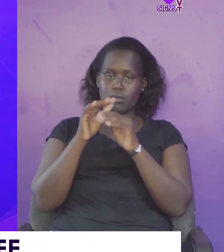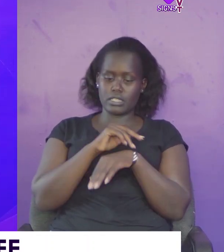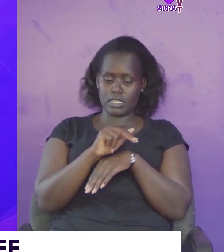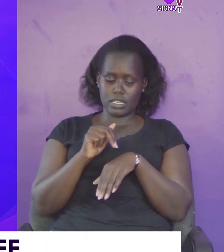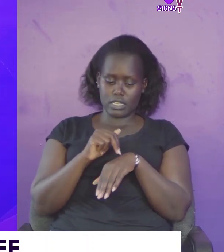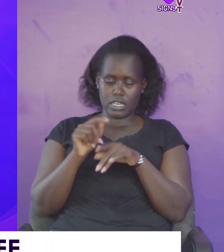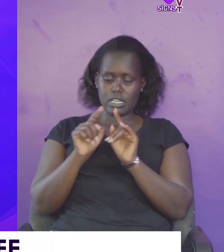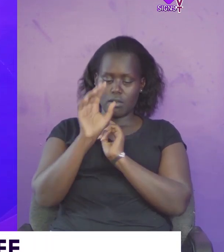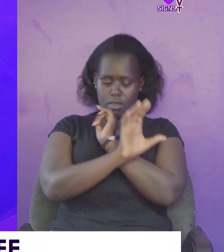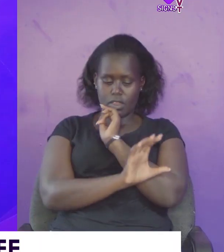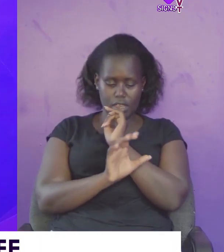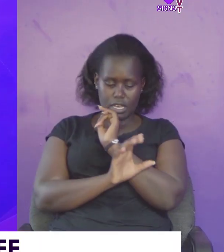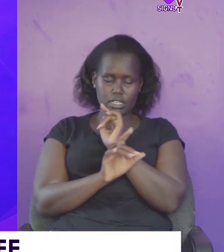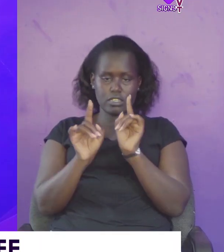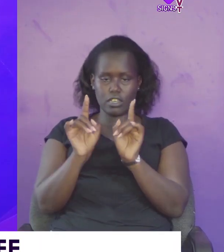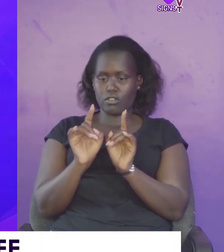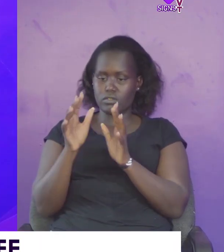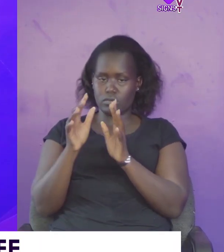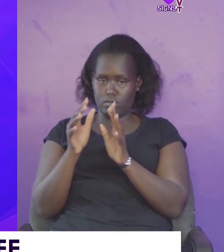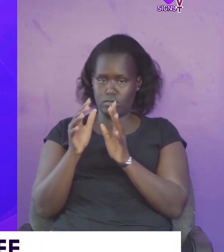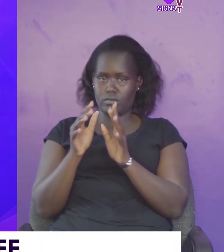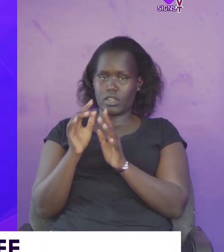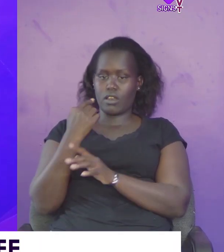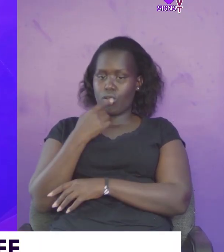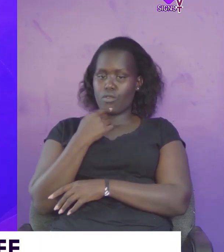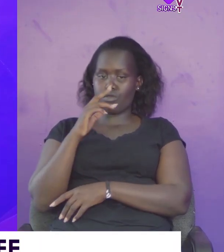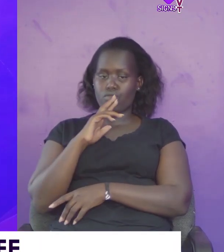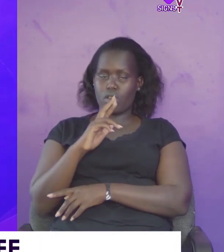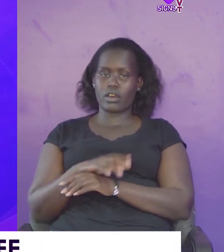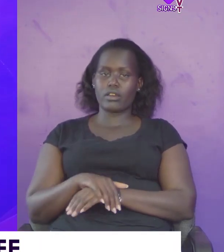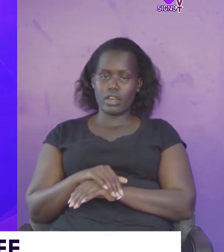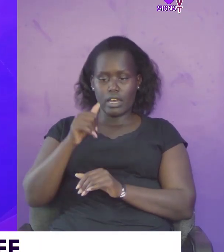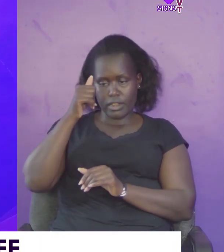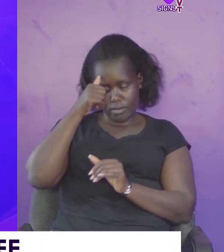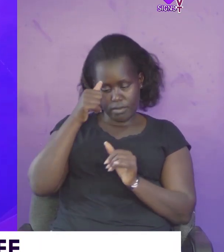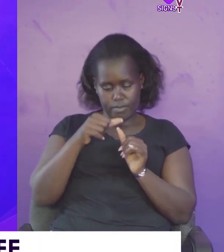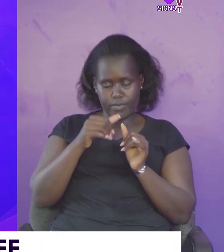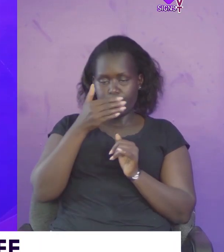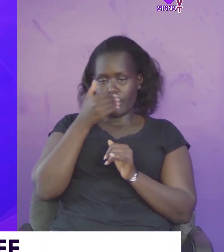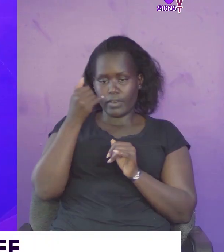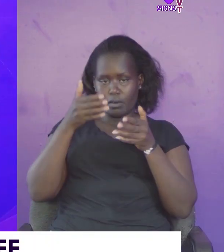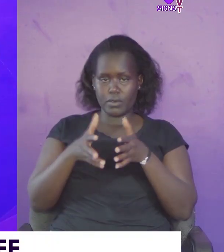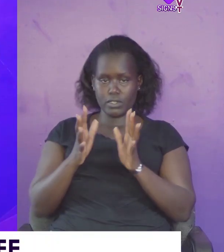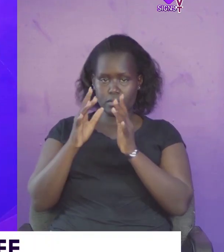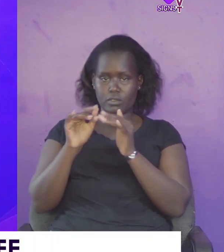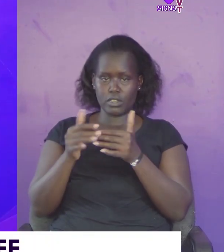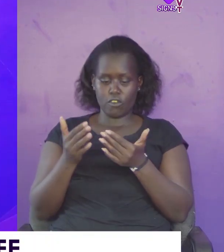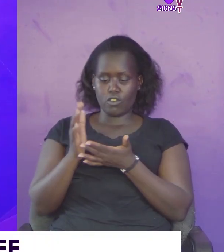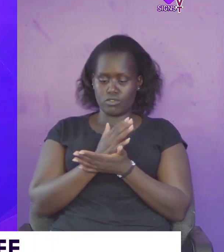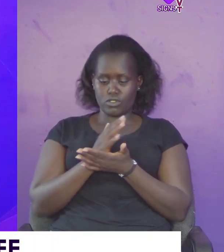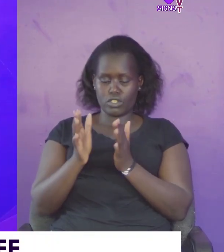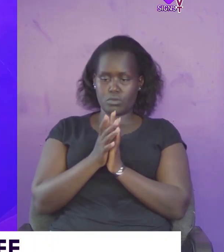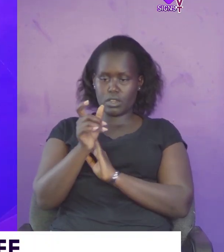sure. Yeah, and celebrate just who you are. And remember, the best way to celebrate is to share with